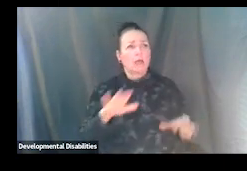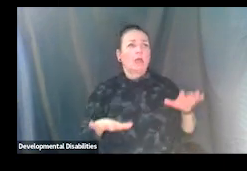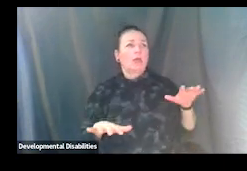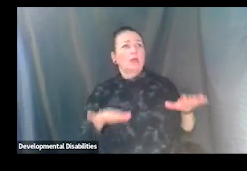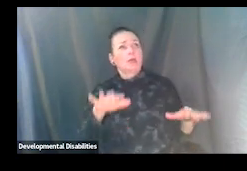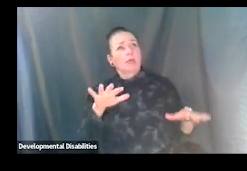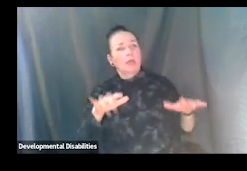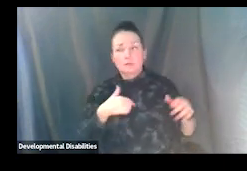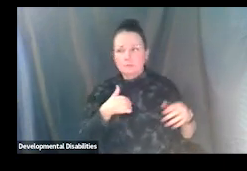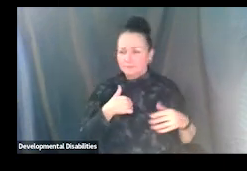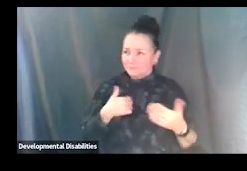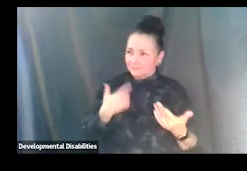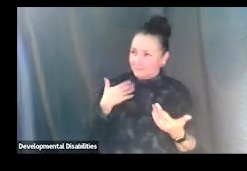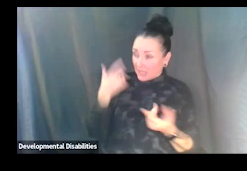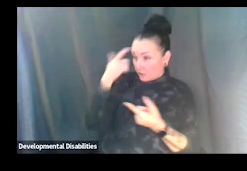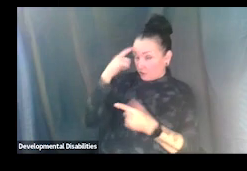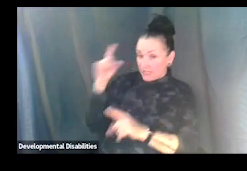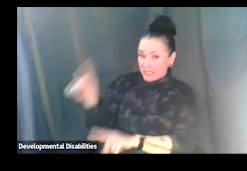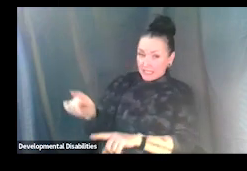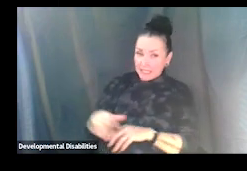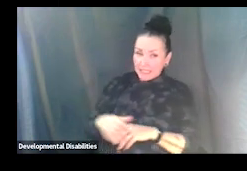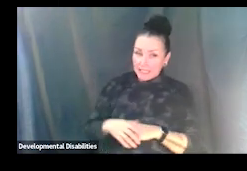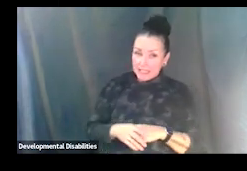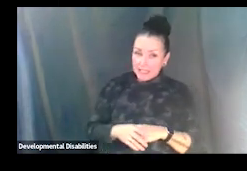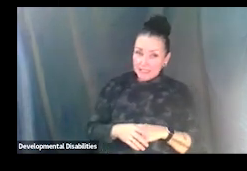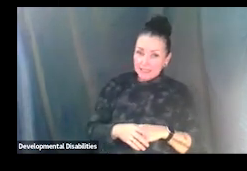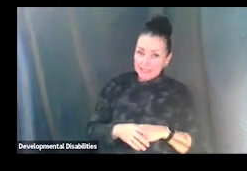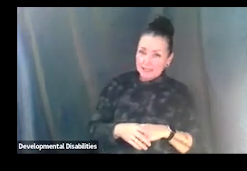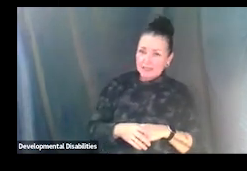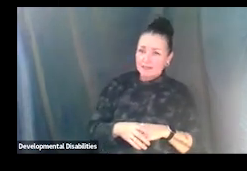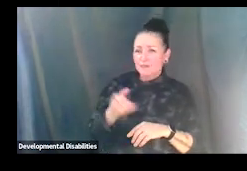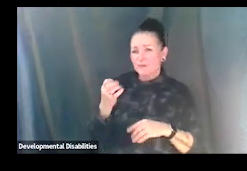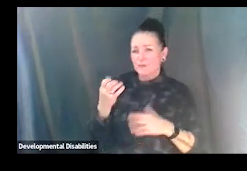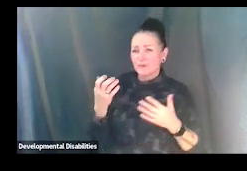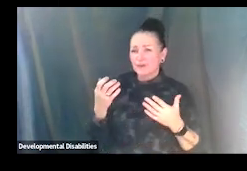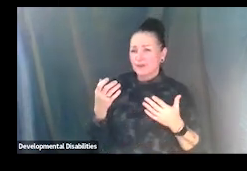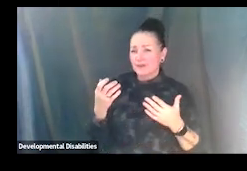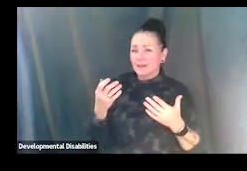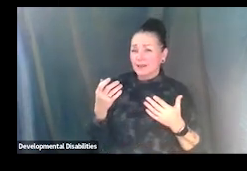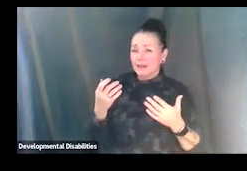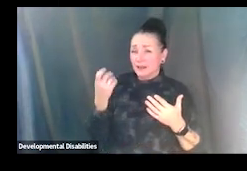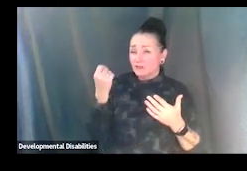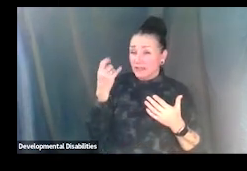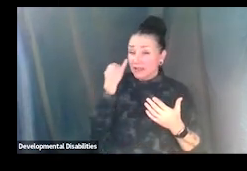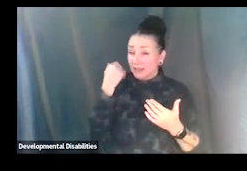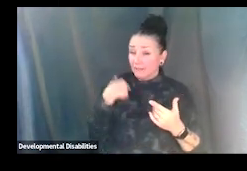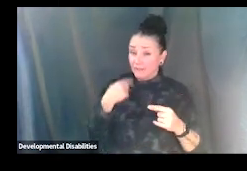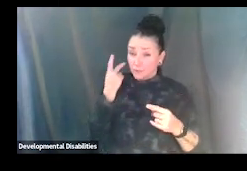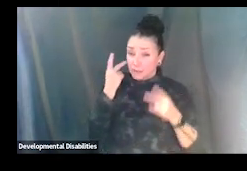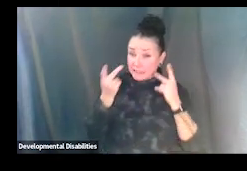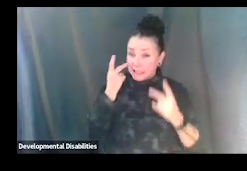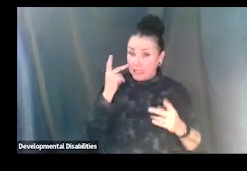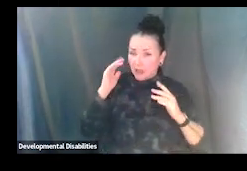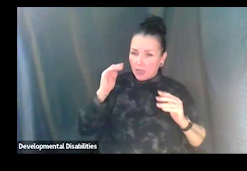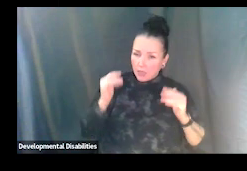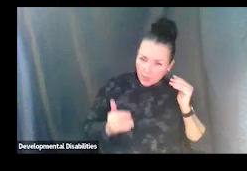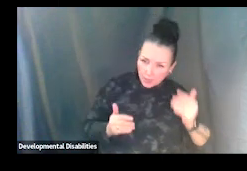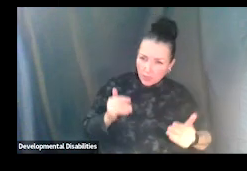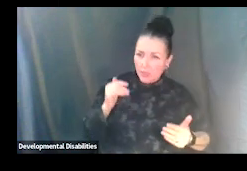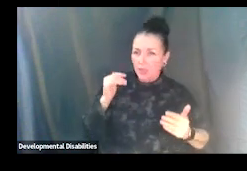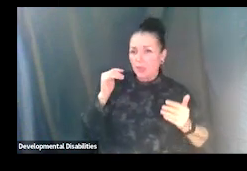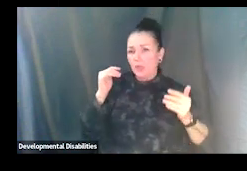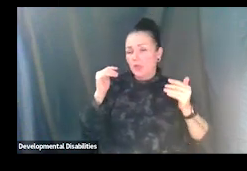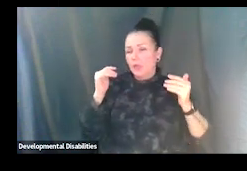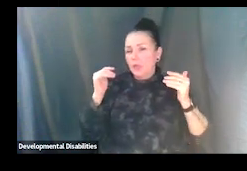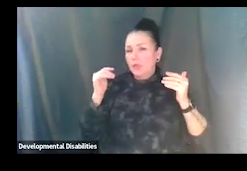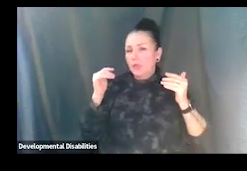certain of that. But there's not going to be any behavior either. And so it doesn't really benefit the child that we're talking about. And so if parents say,